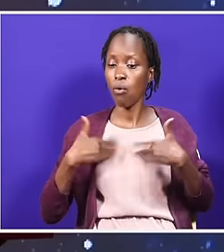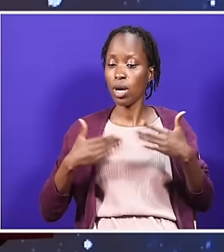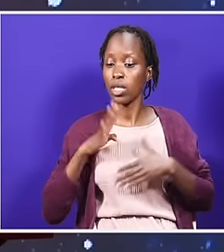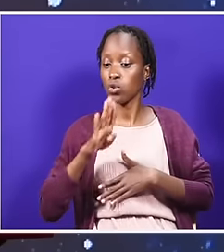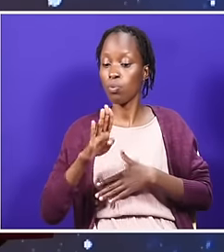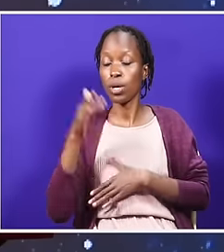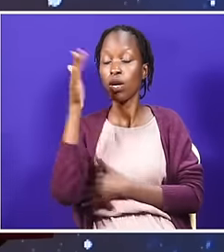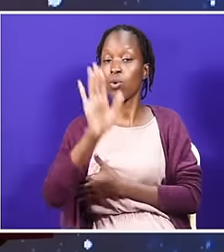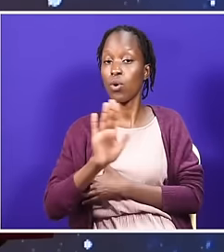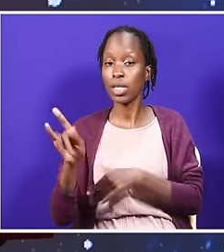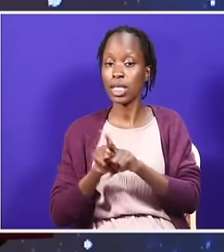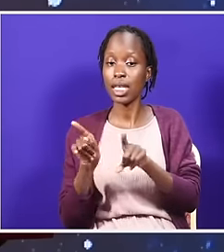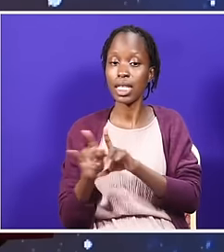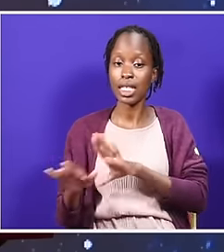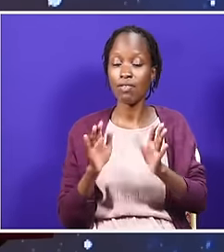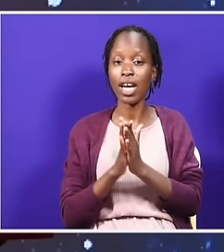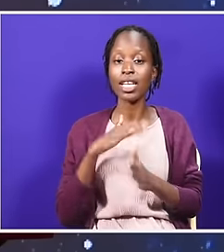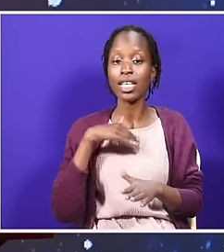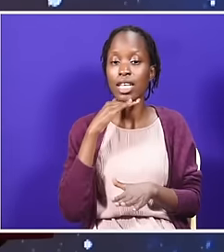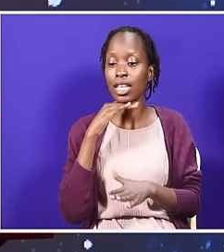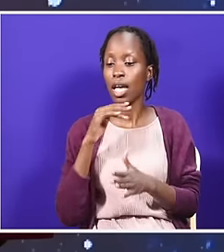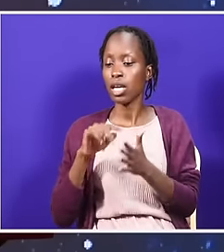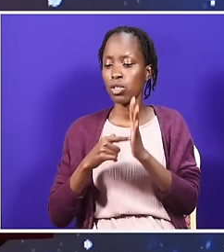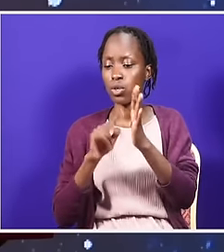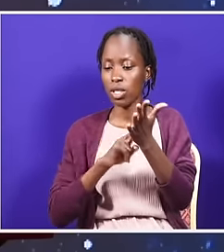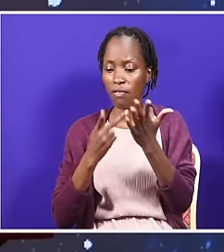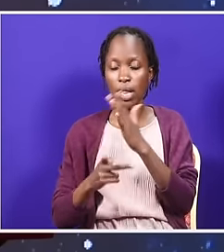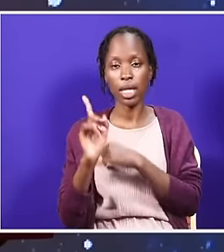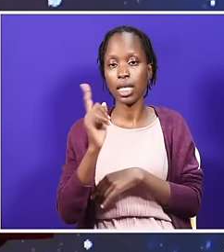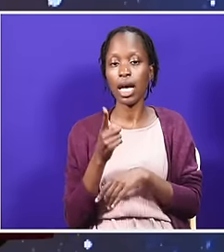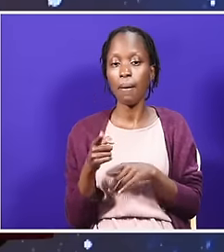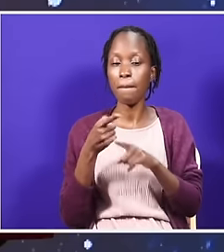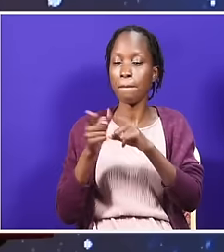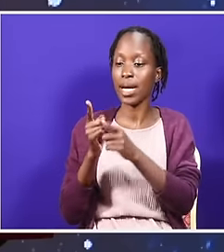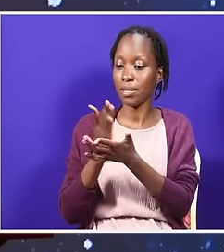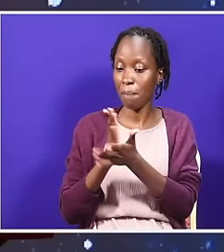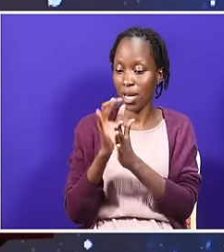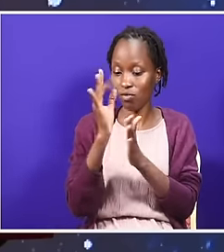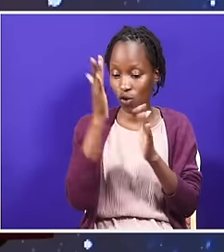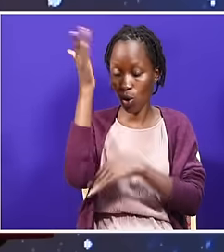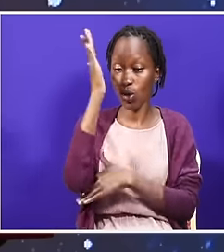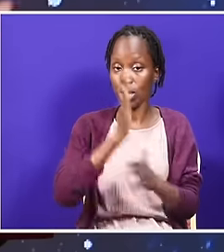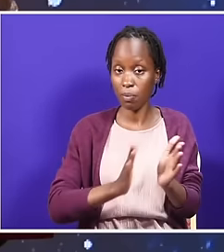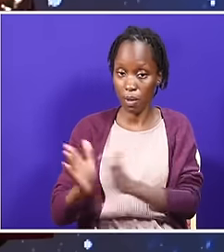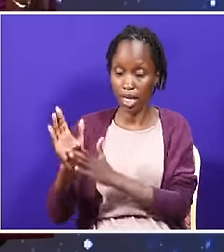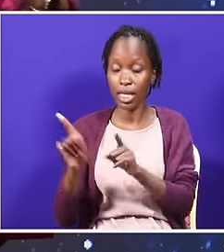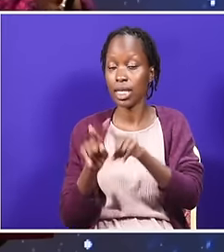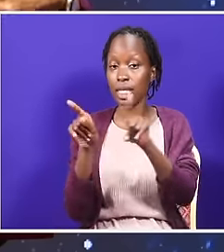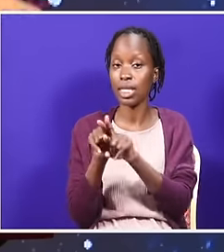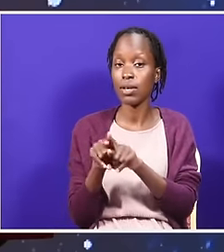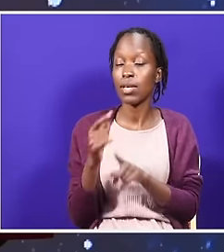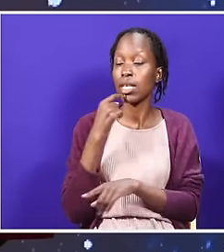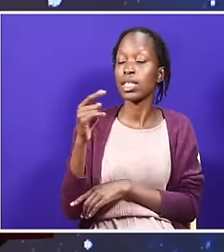God, that suffering and death were not failure in God's eyes. They were part of the deal. And then it goes on to